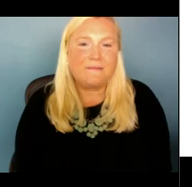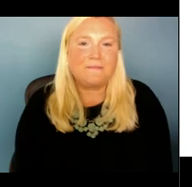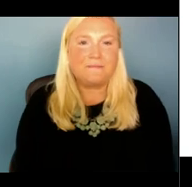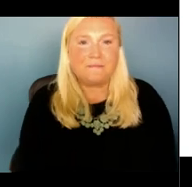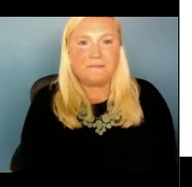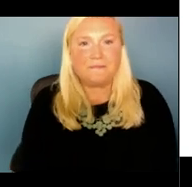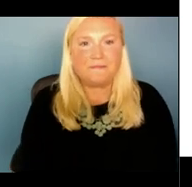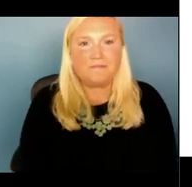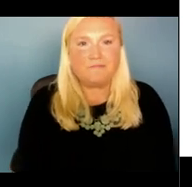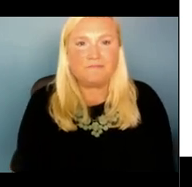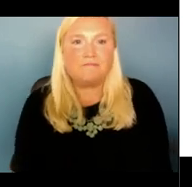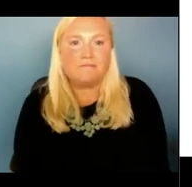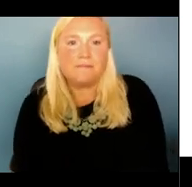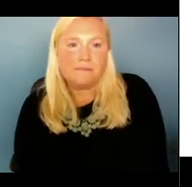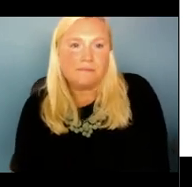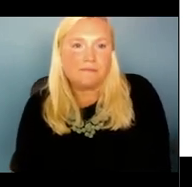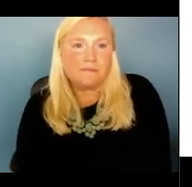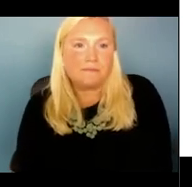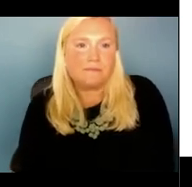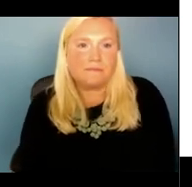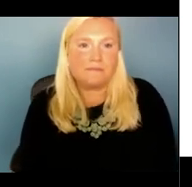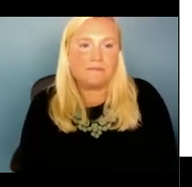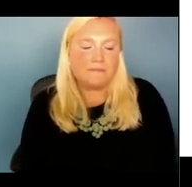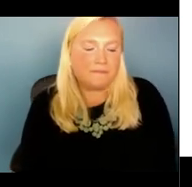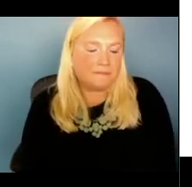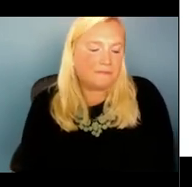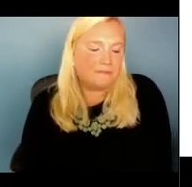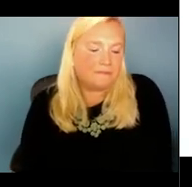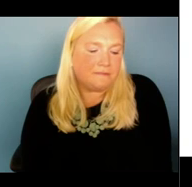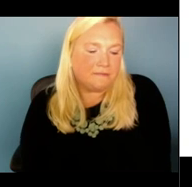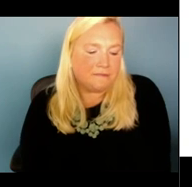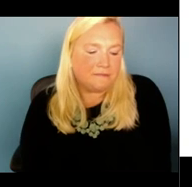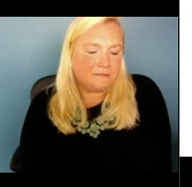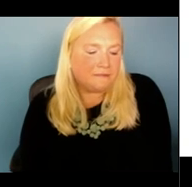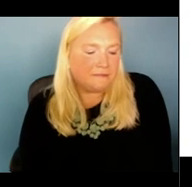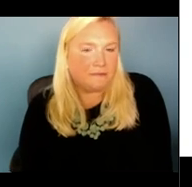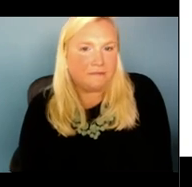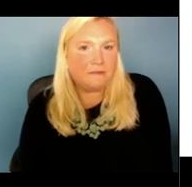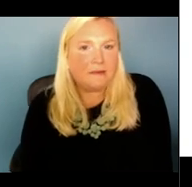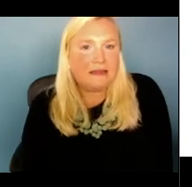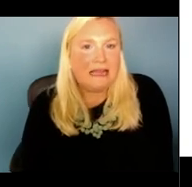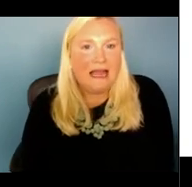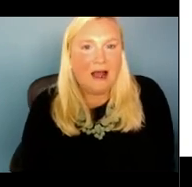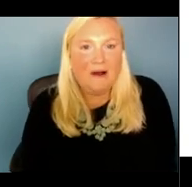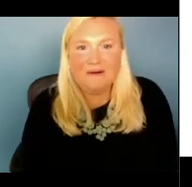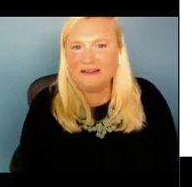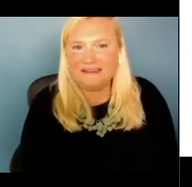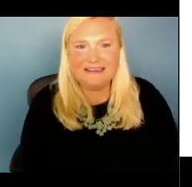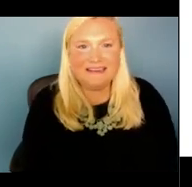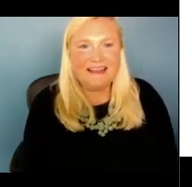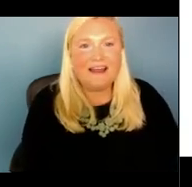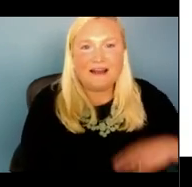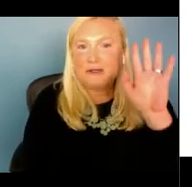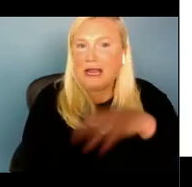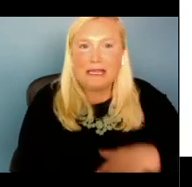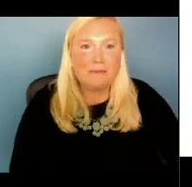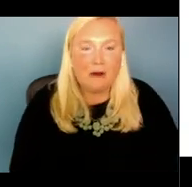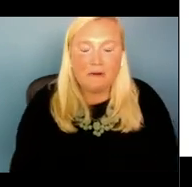make speech different for someone who stutters? You bet. Martha, I talked on the last one. Do you want to grab that one